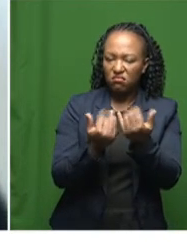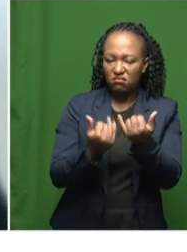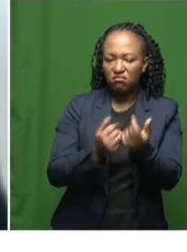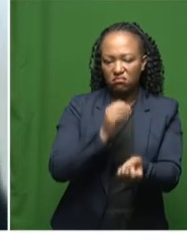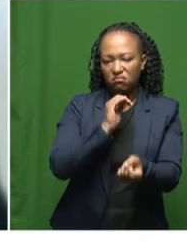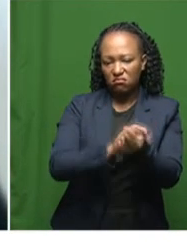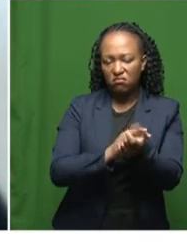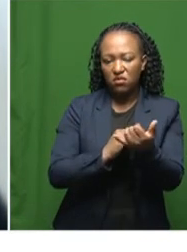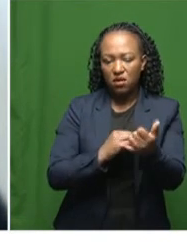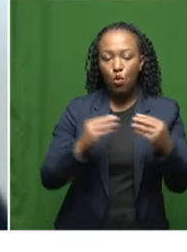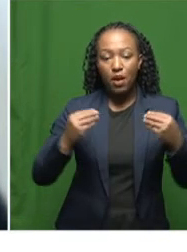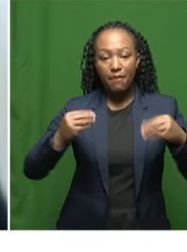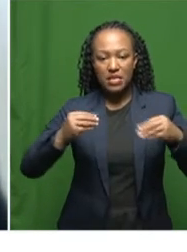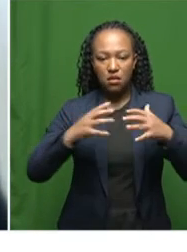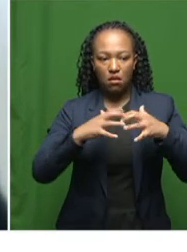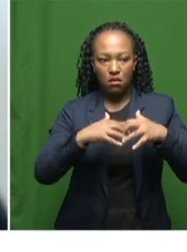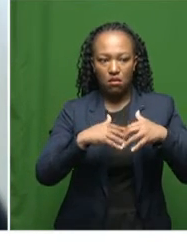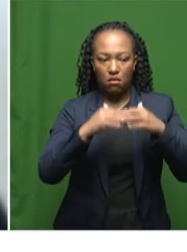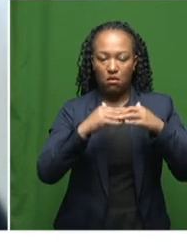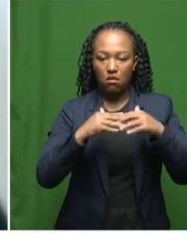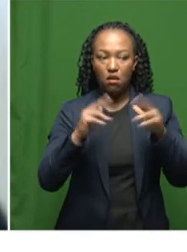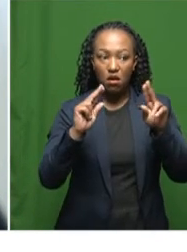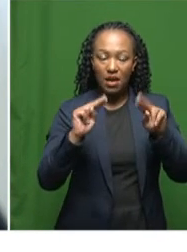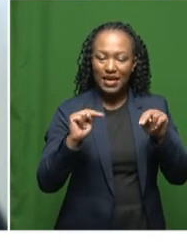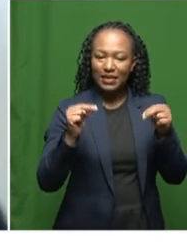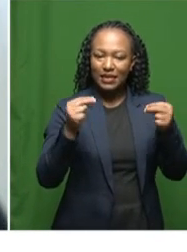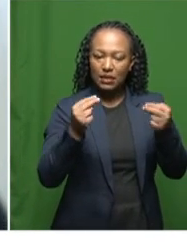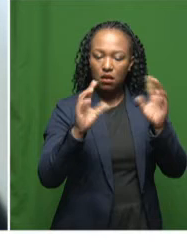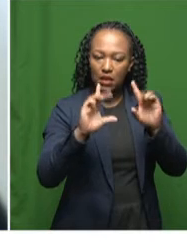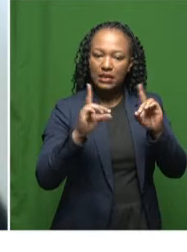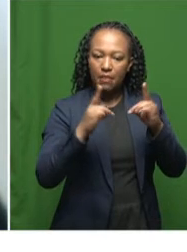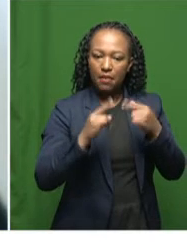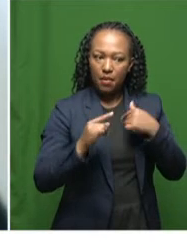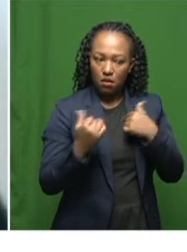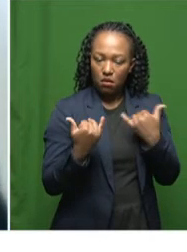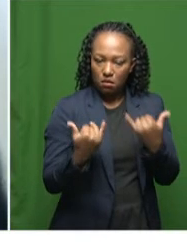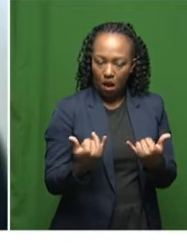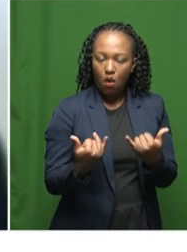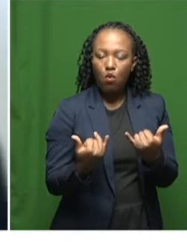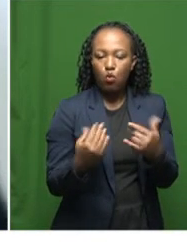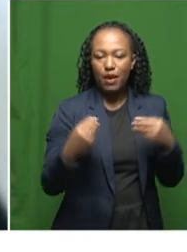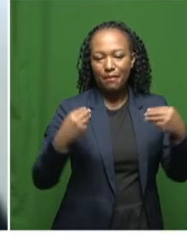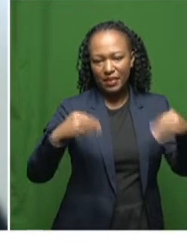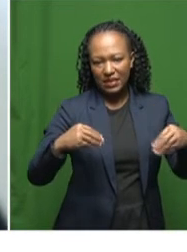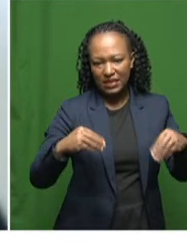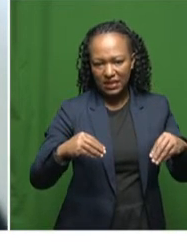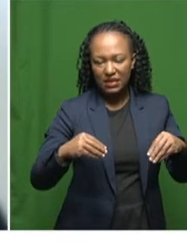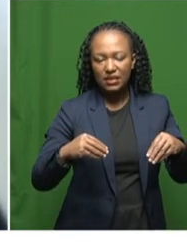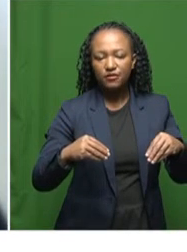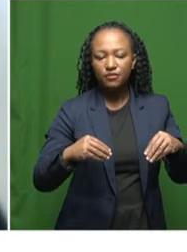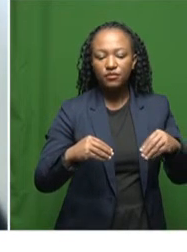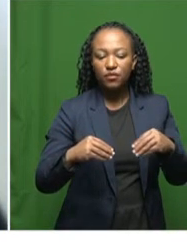are busy putting in place as the National Department of Health. We are busy doing the final